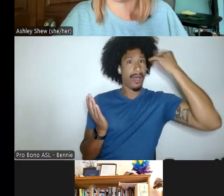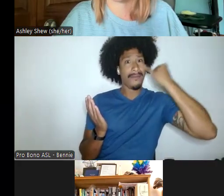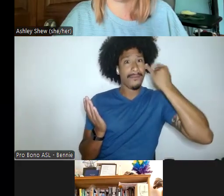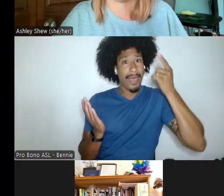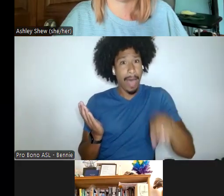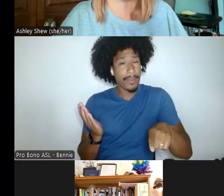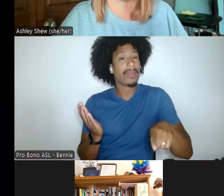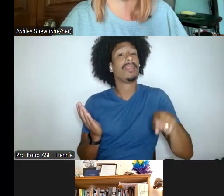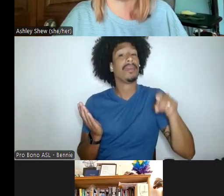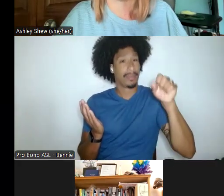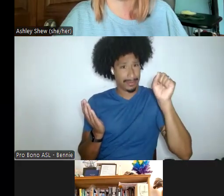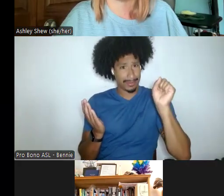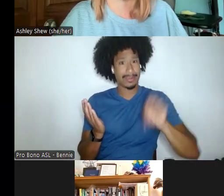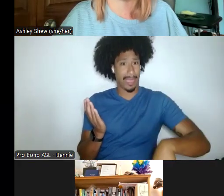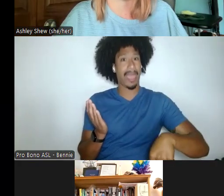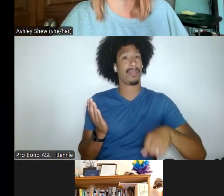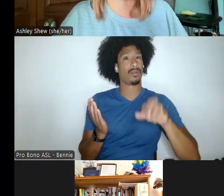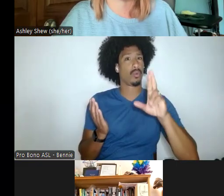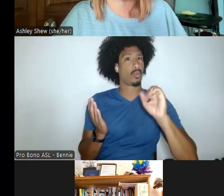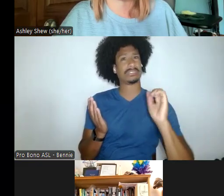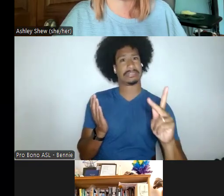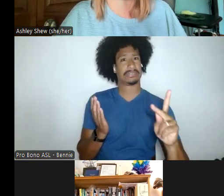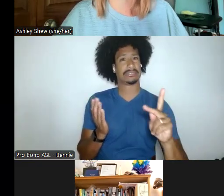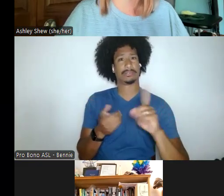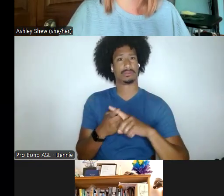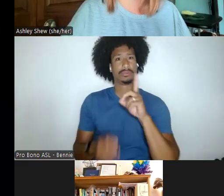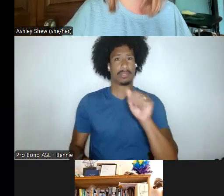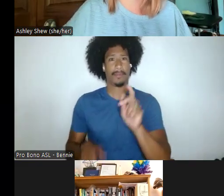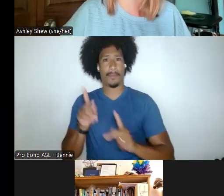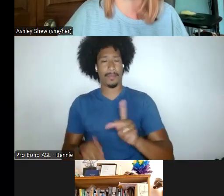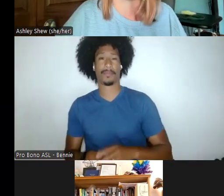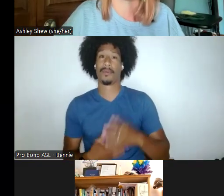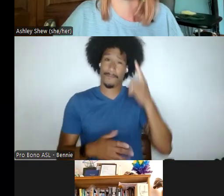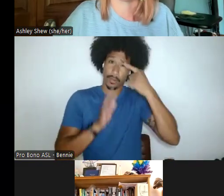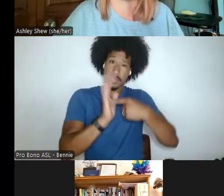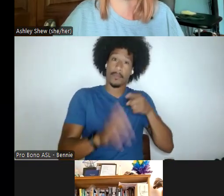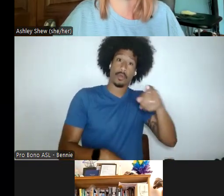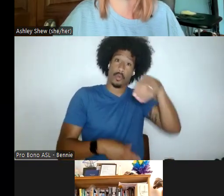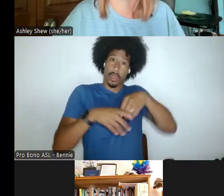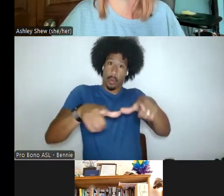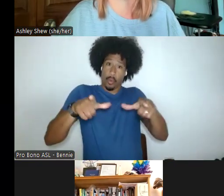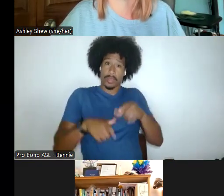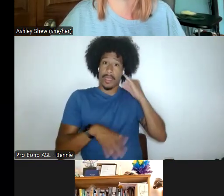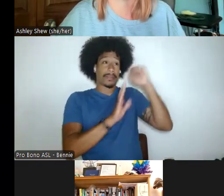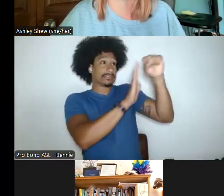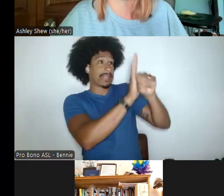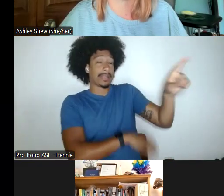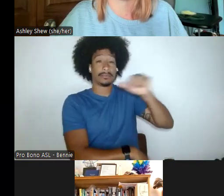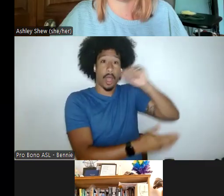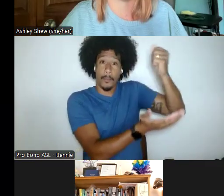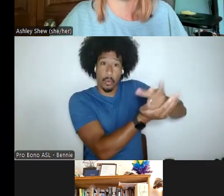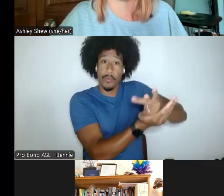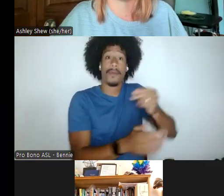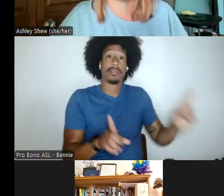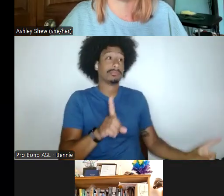trans disabled people at particular risk, right? If you're in a location that the state doesn't approve of, and your attendance is with